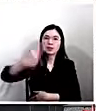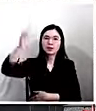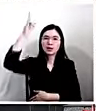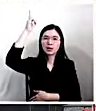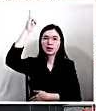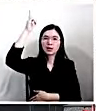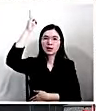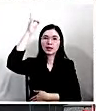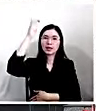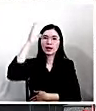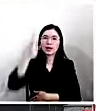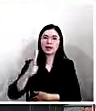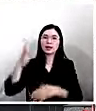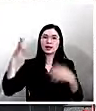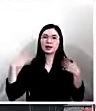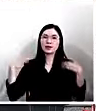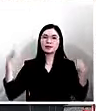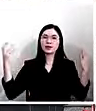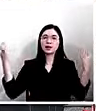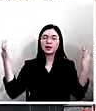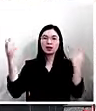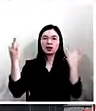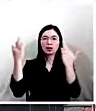Lord God of